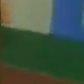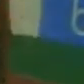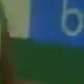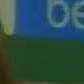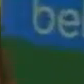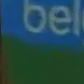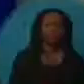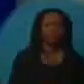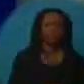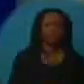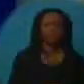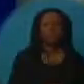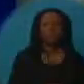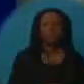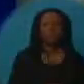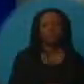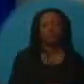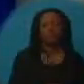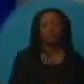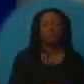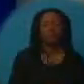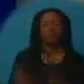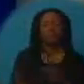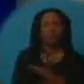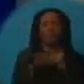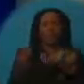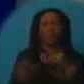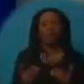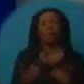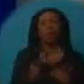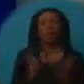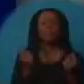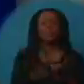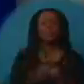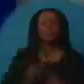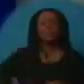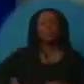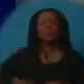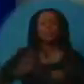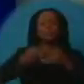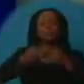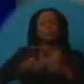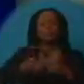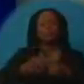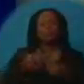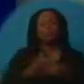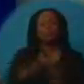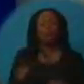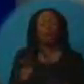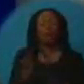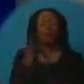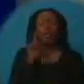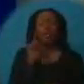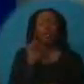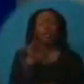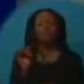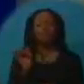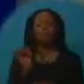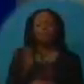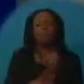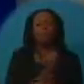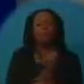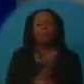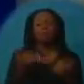Daegu. On to cricket, the team hasn't been officially named as yet, but reports have surfaced that